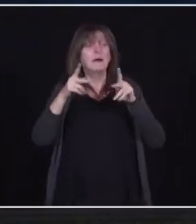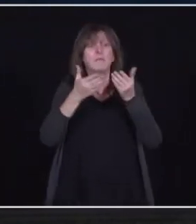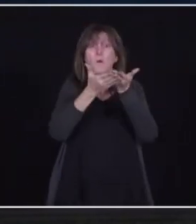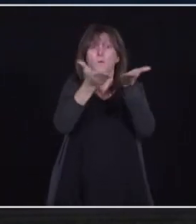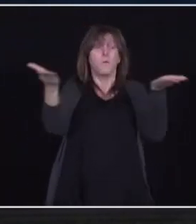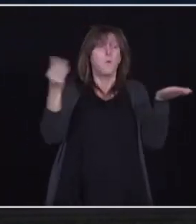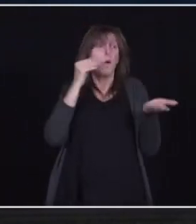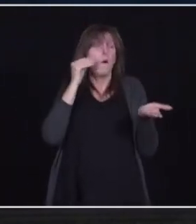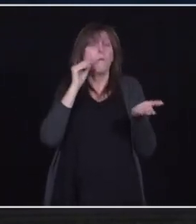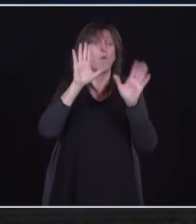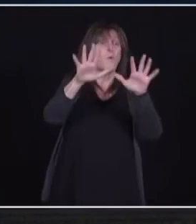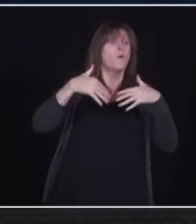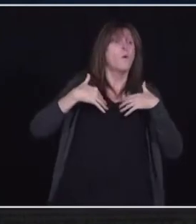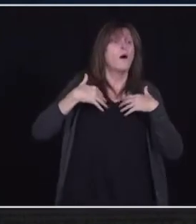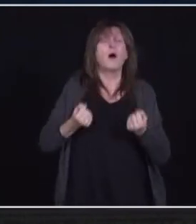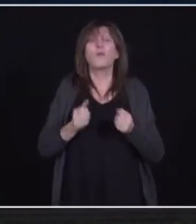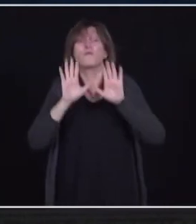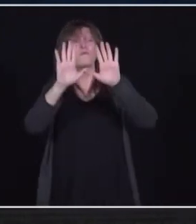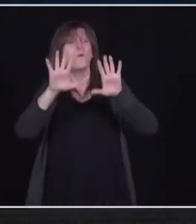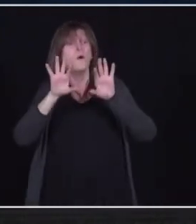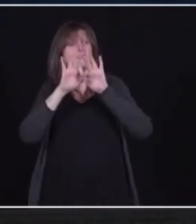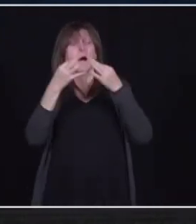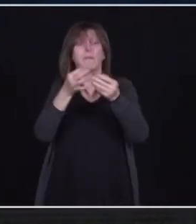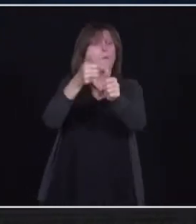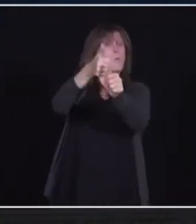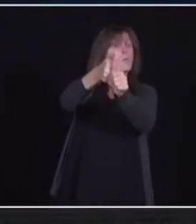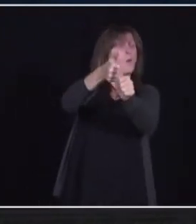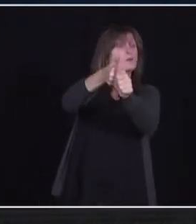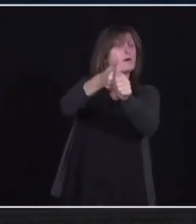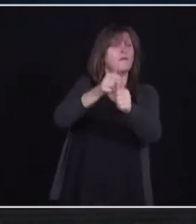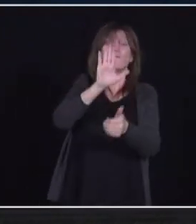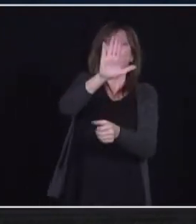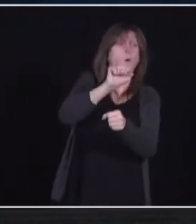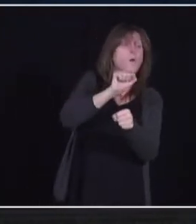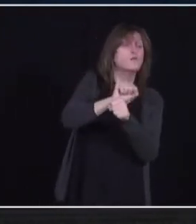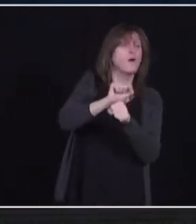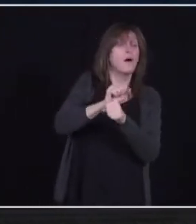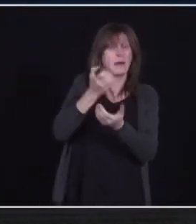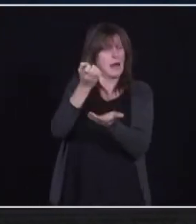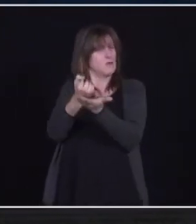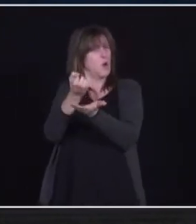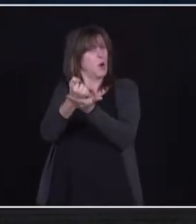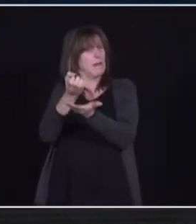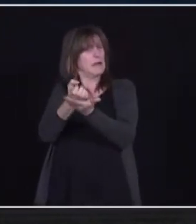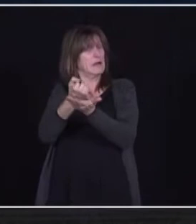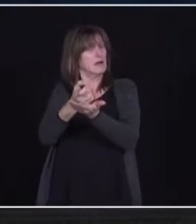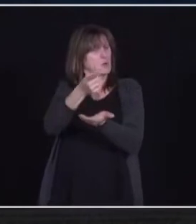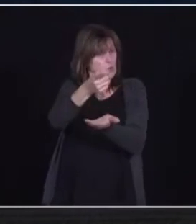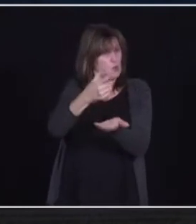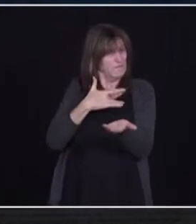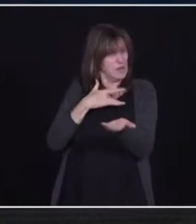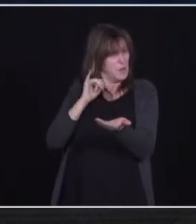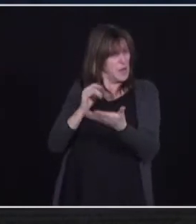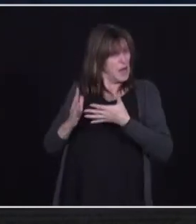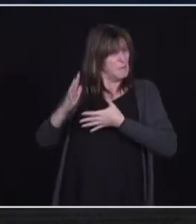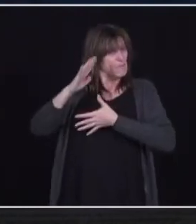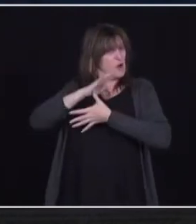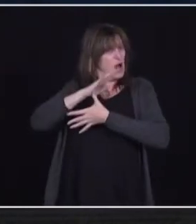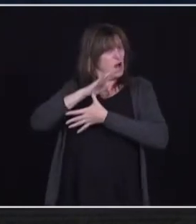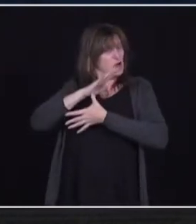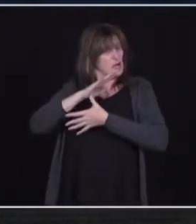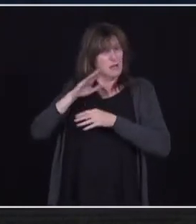loved ones and yourself and your job and the economy more important than $15 billion